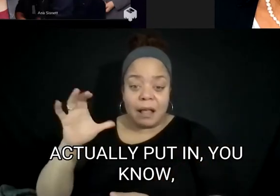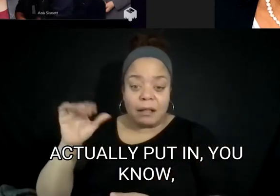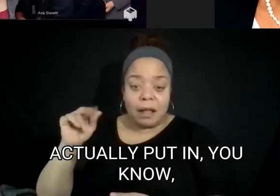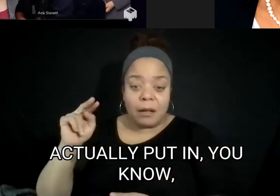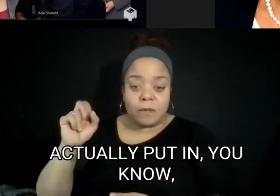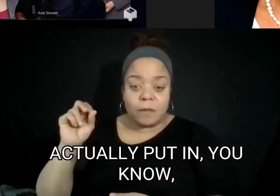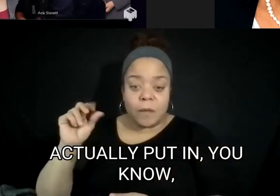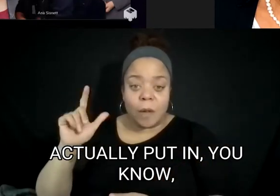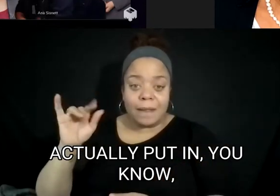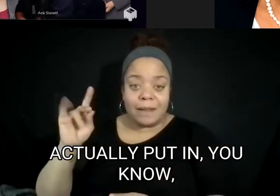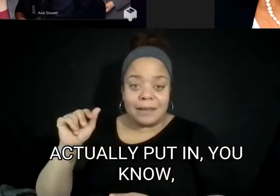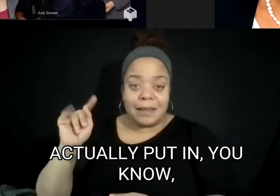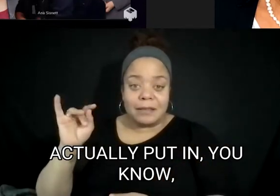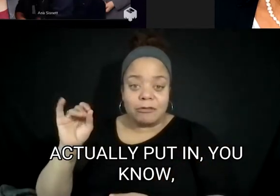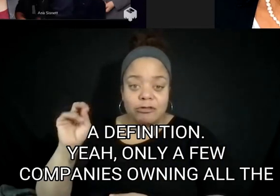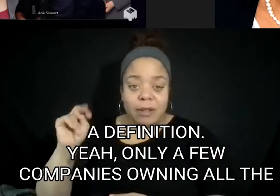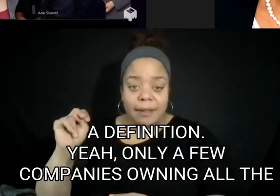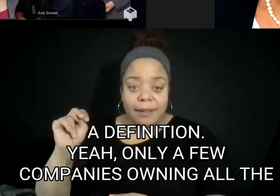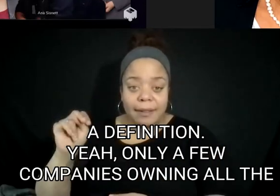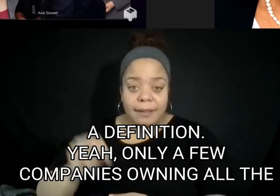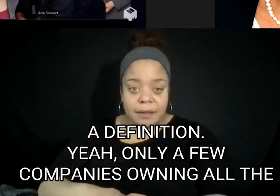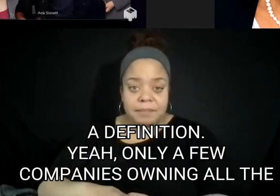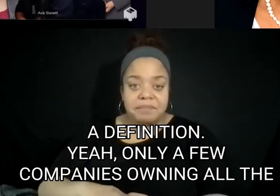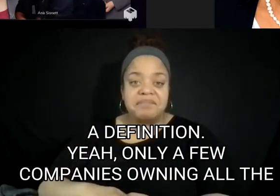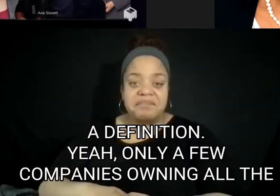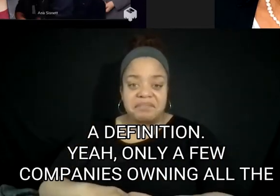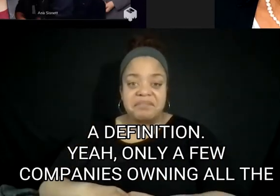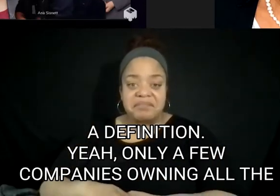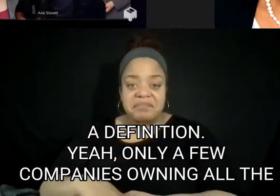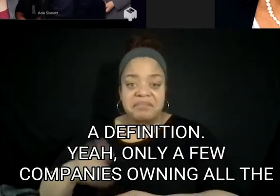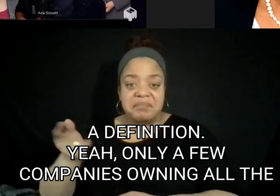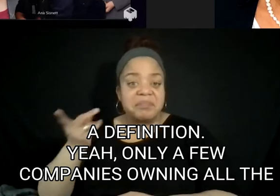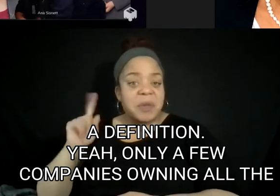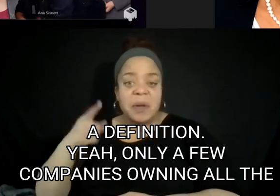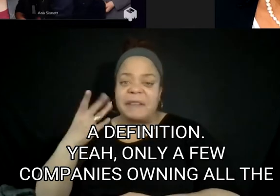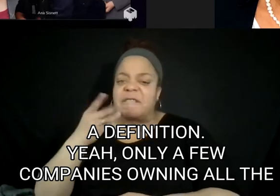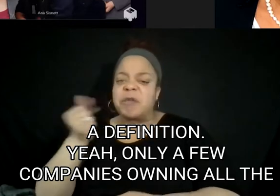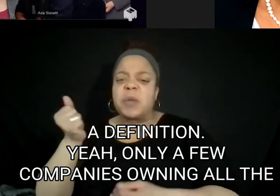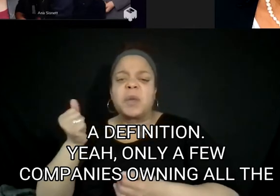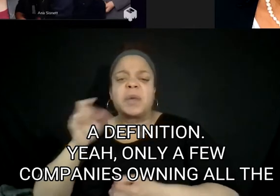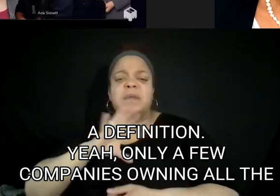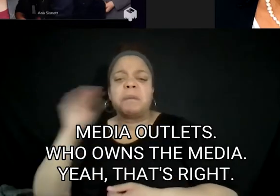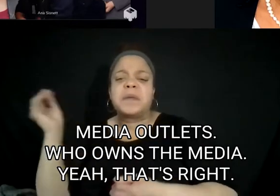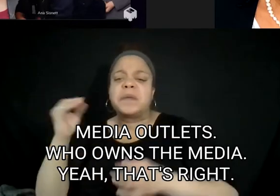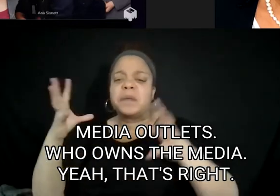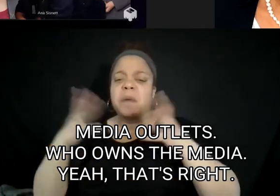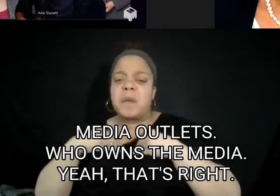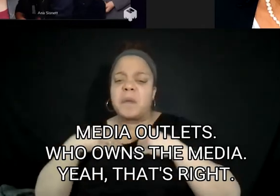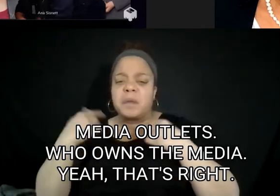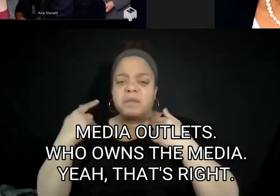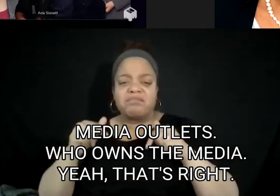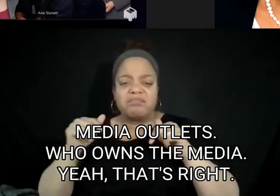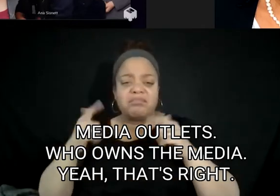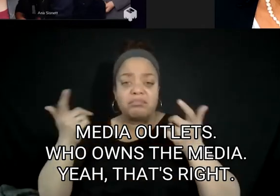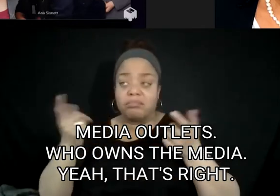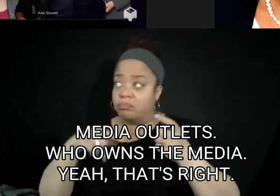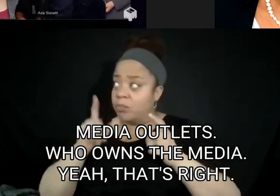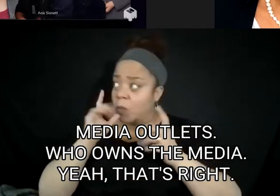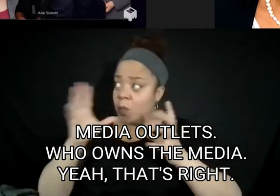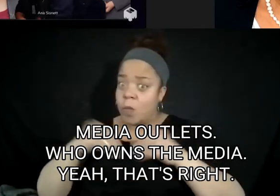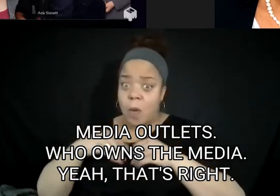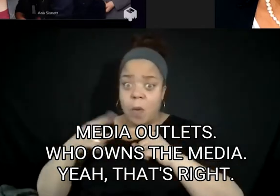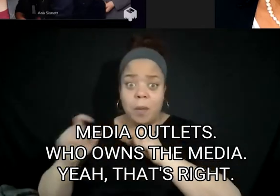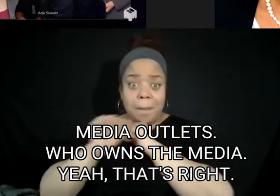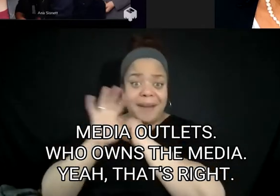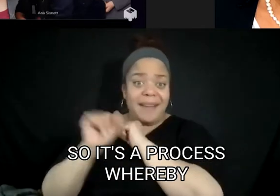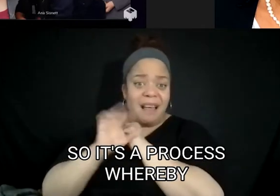outlets. Who owns the media? Yeah, that's right. So it's a process whereby, you know, progressively fewer individuals